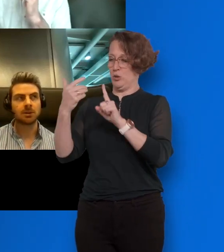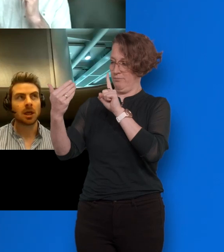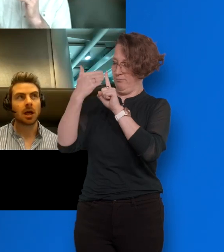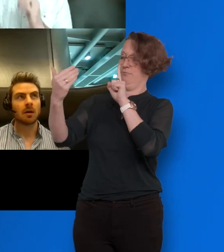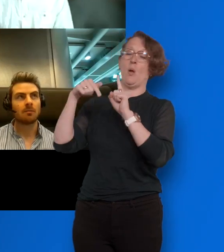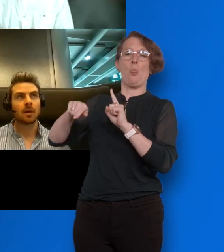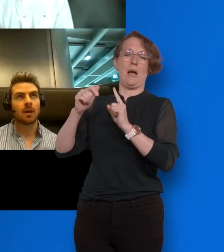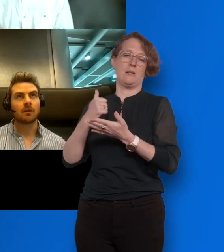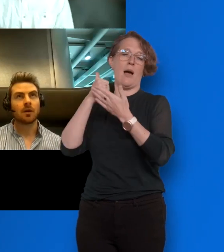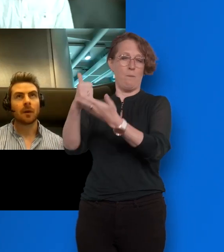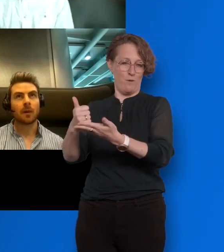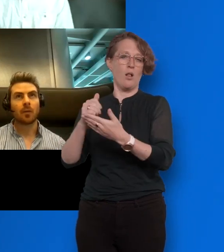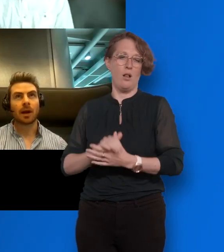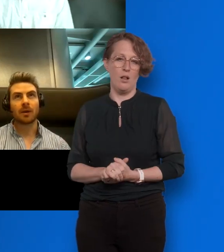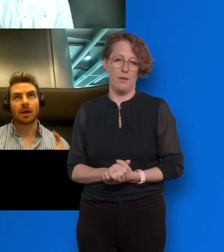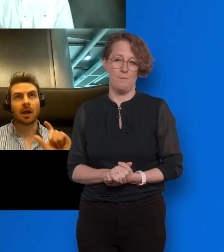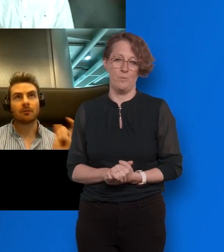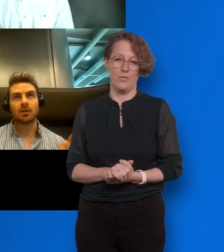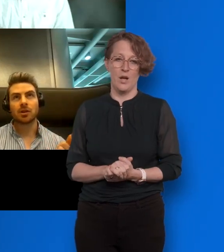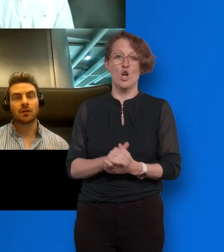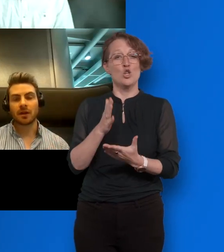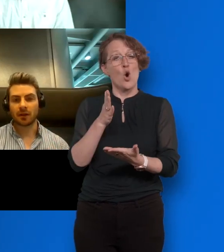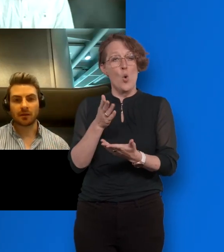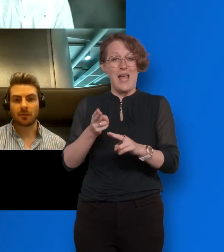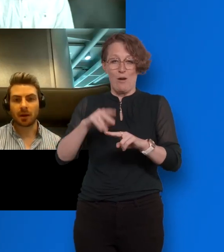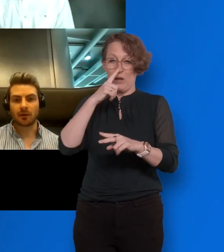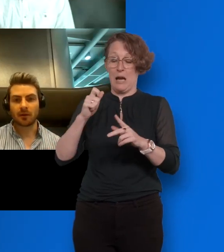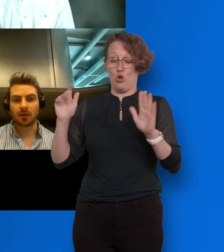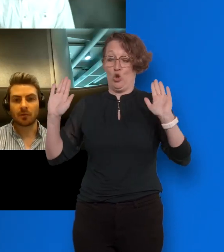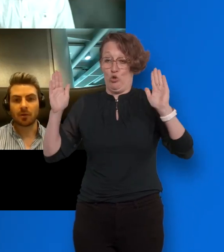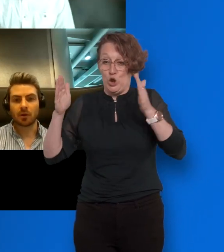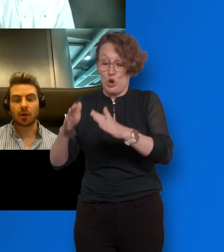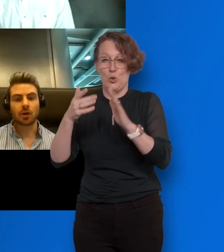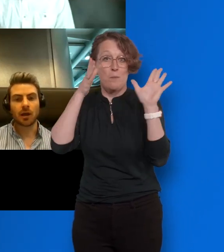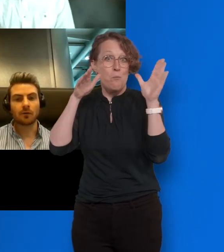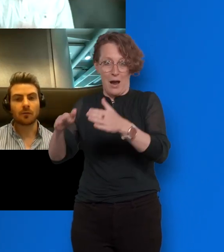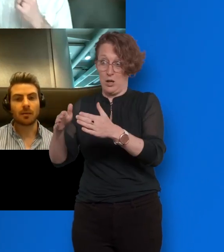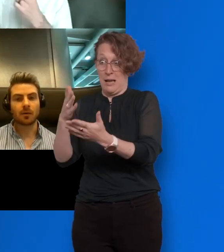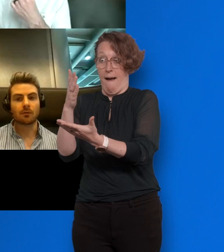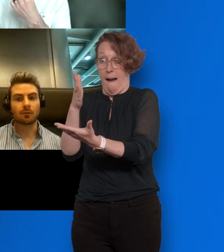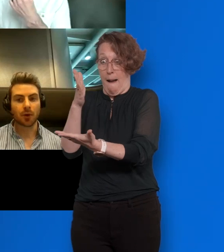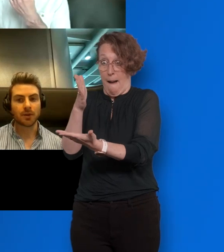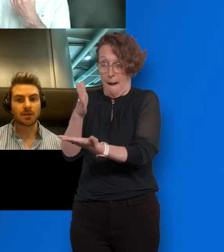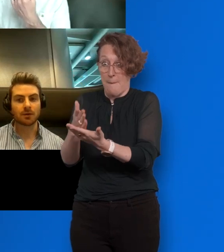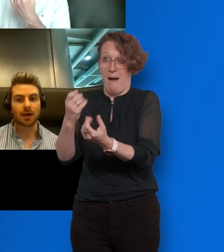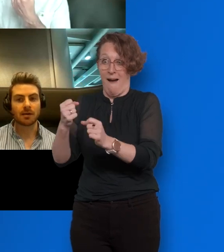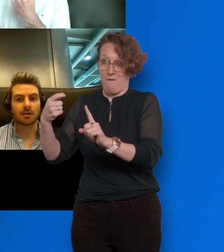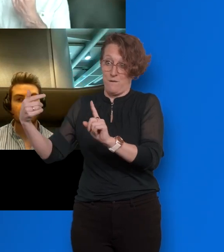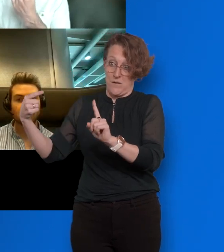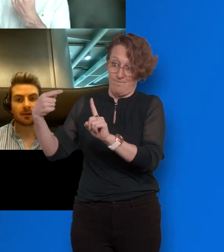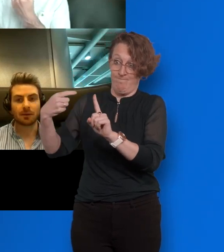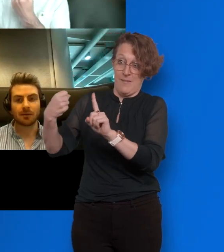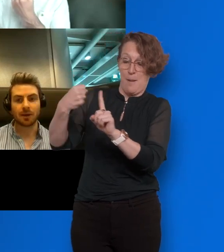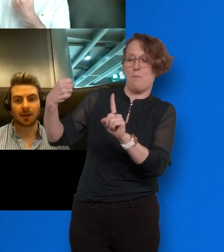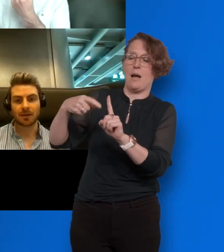helpful. So where we can kind of reduce things like biases could kind of be more process related,